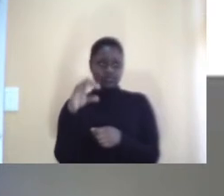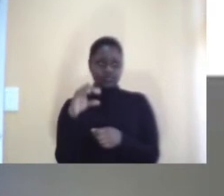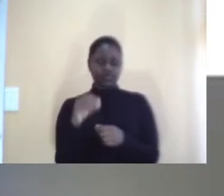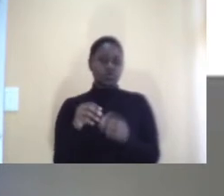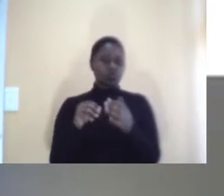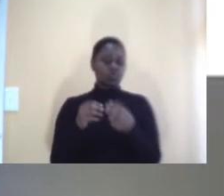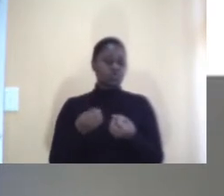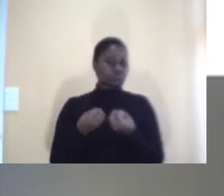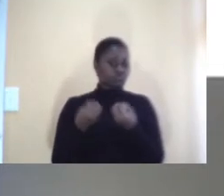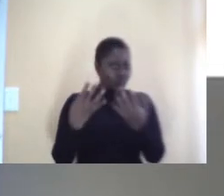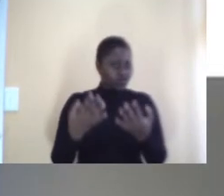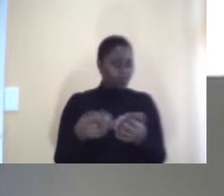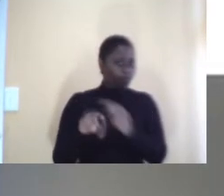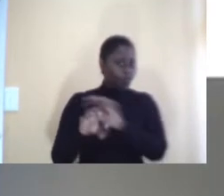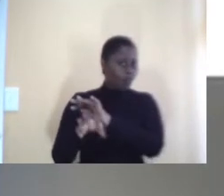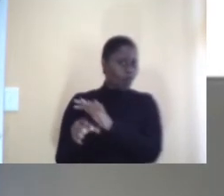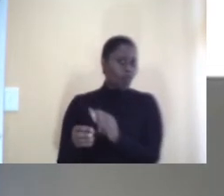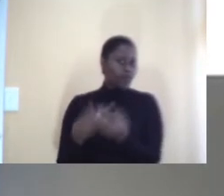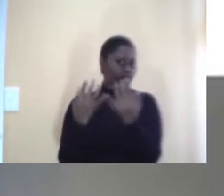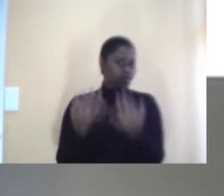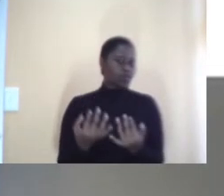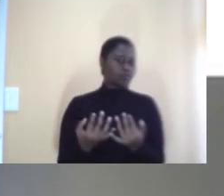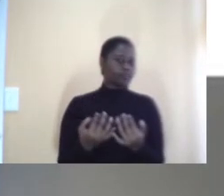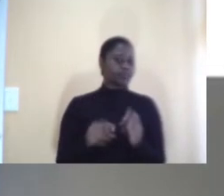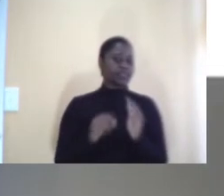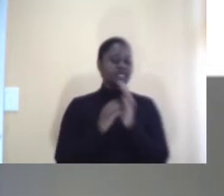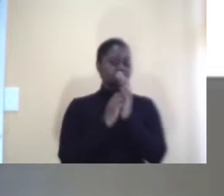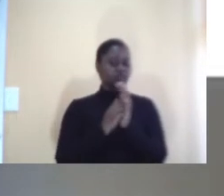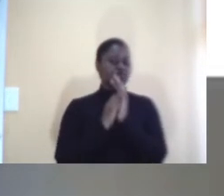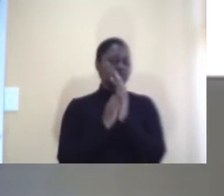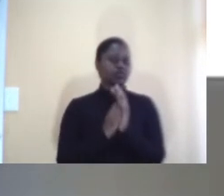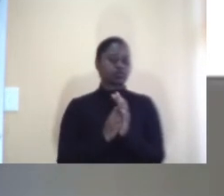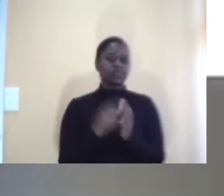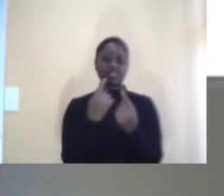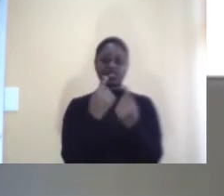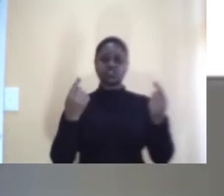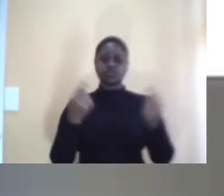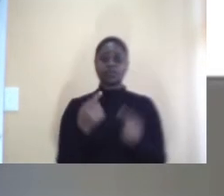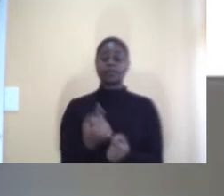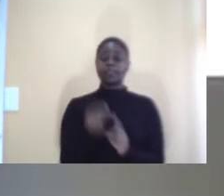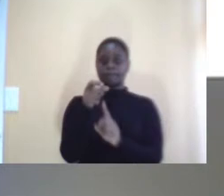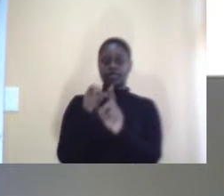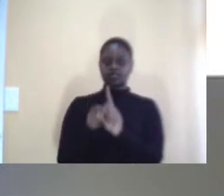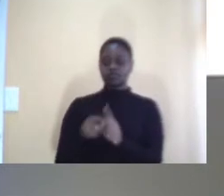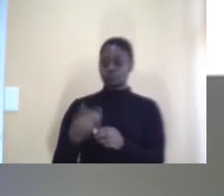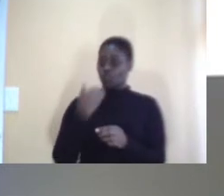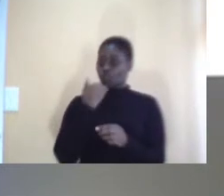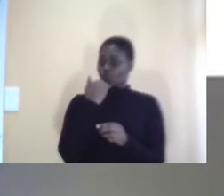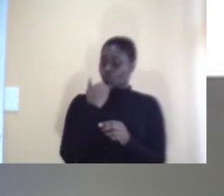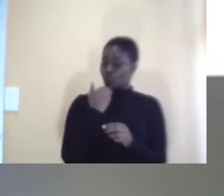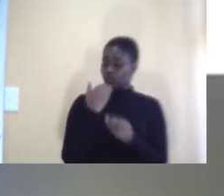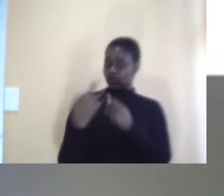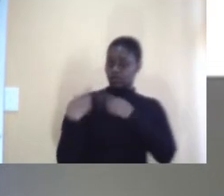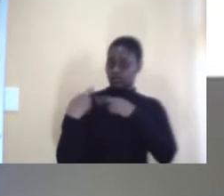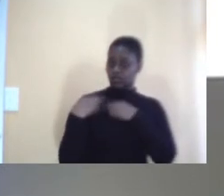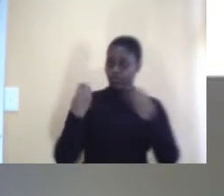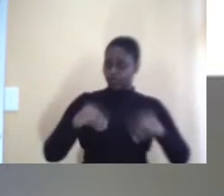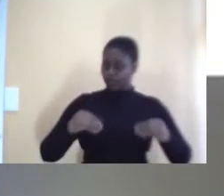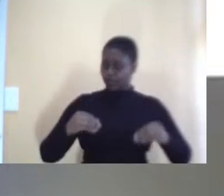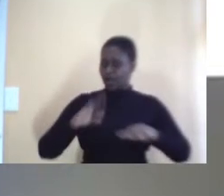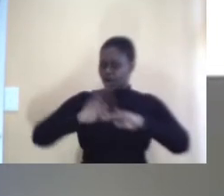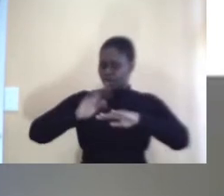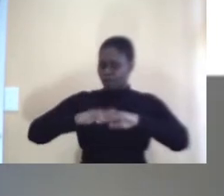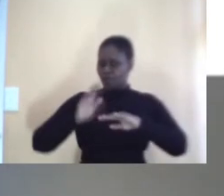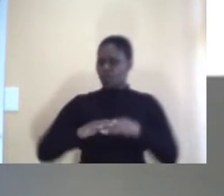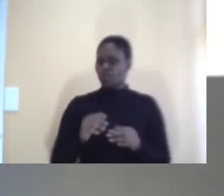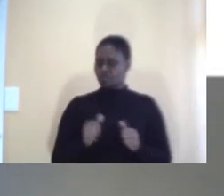more money at the problem. This is one example of projects where the government thought they were experts in running a business. AgriParks is another one, and there are many more others if